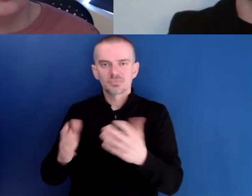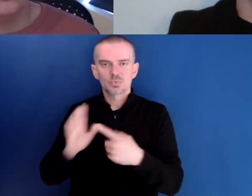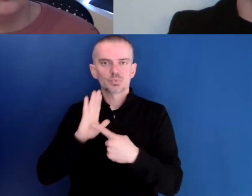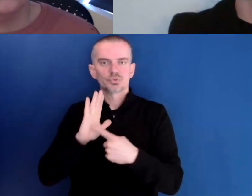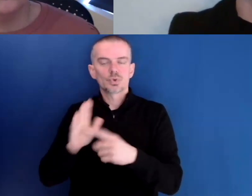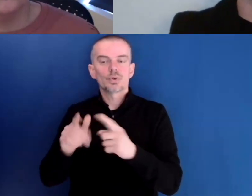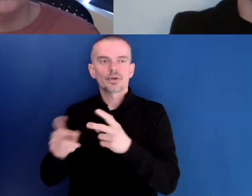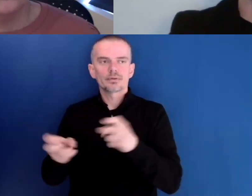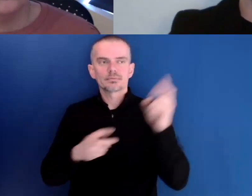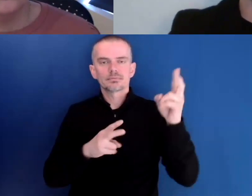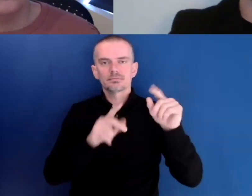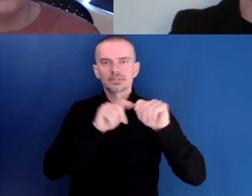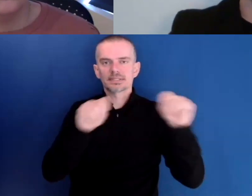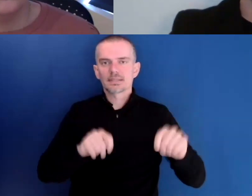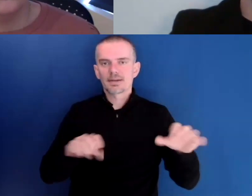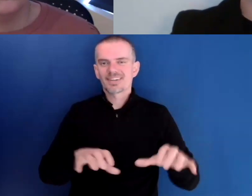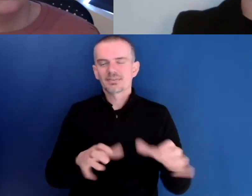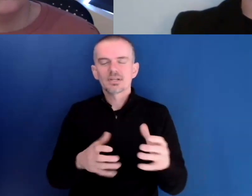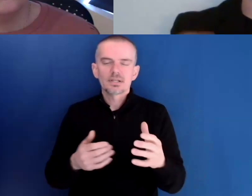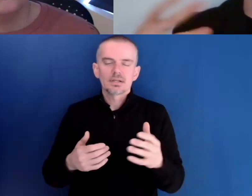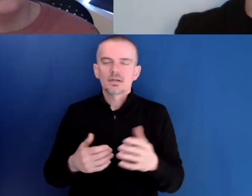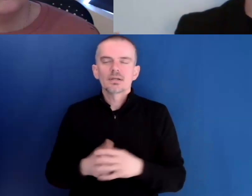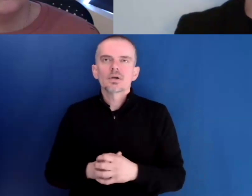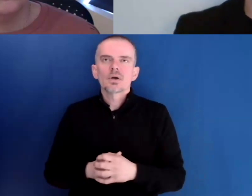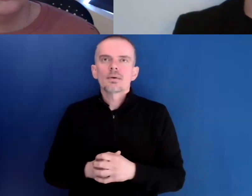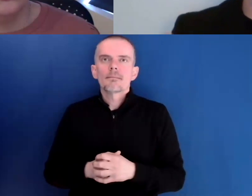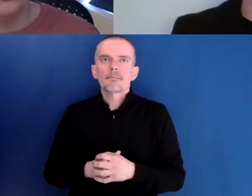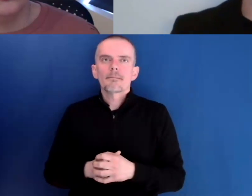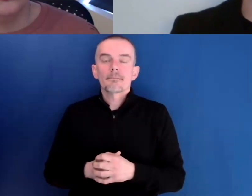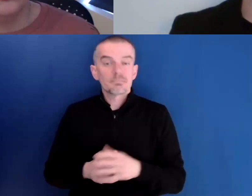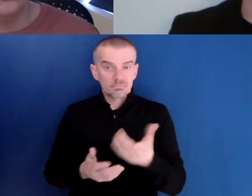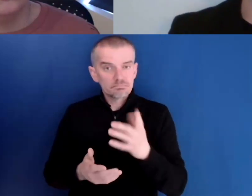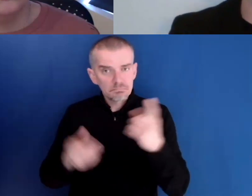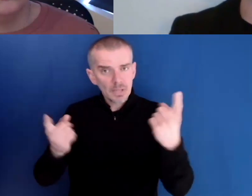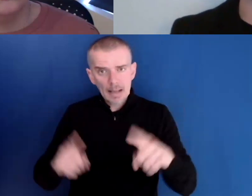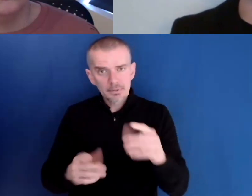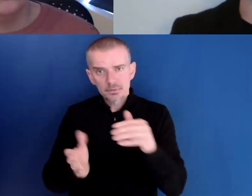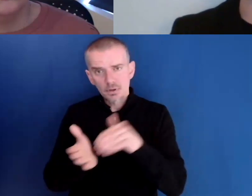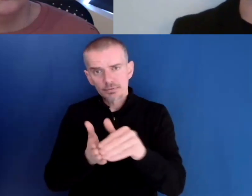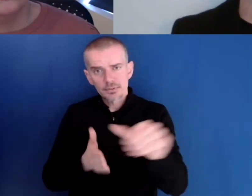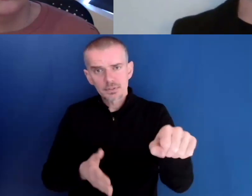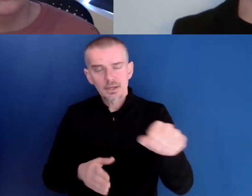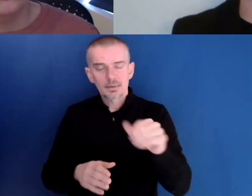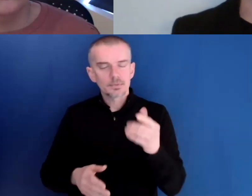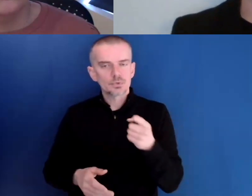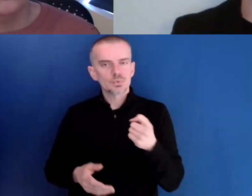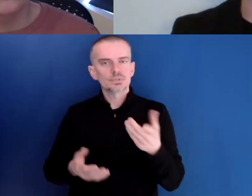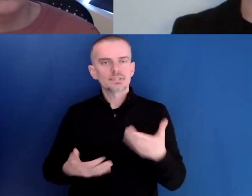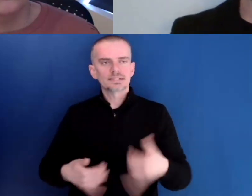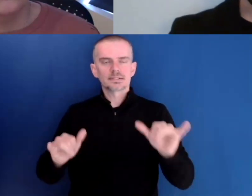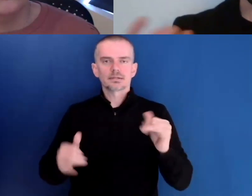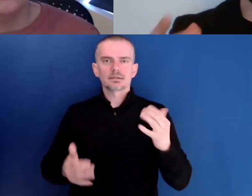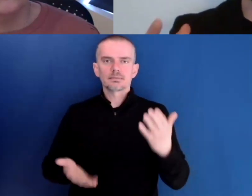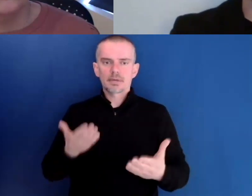activity produced by the accounting software. So that's not uncommon, but it still might be the case that you're going to be